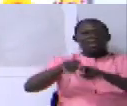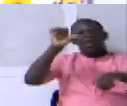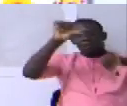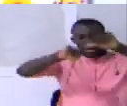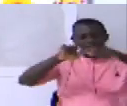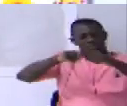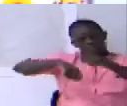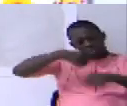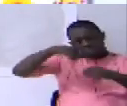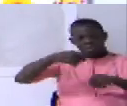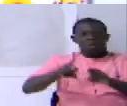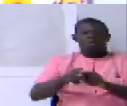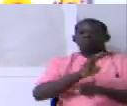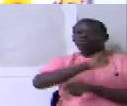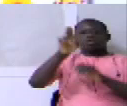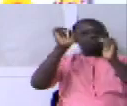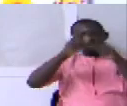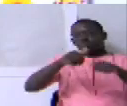fact.